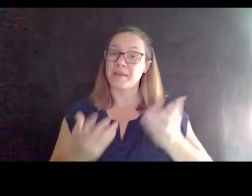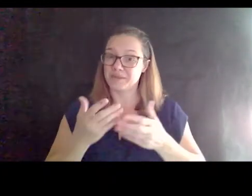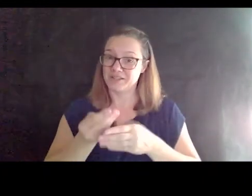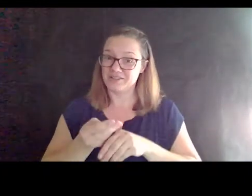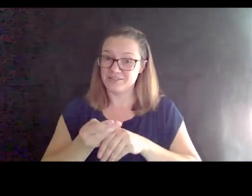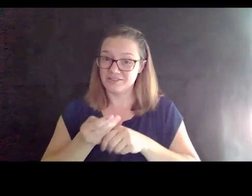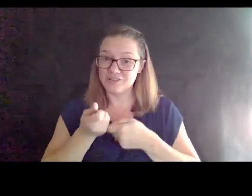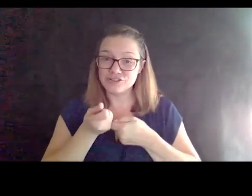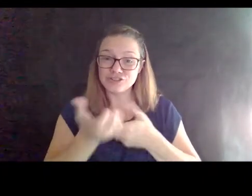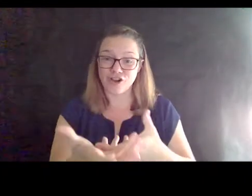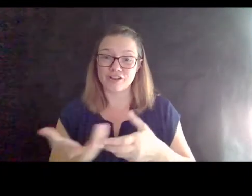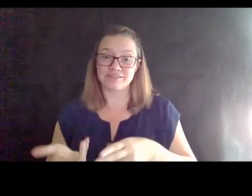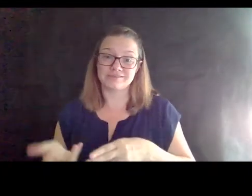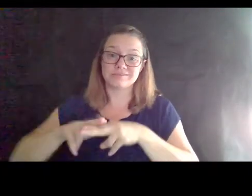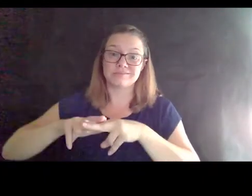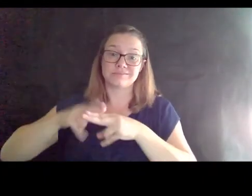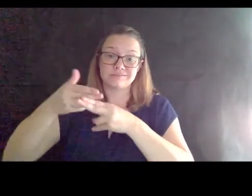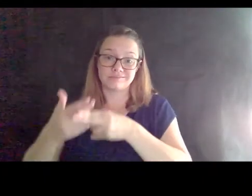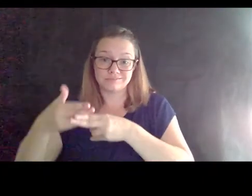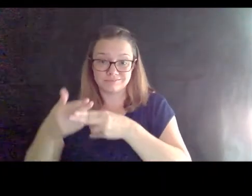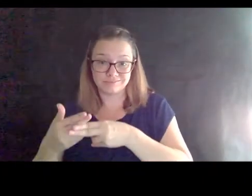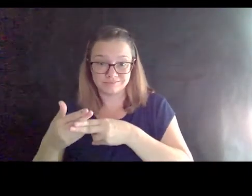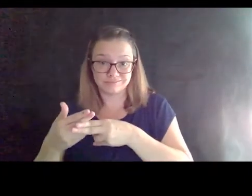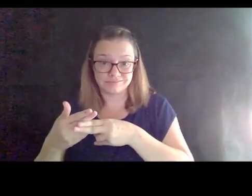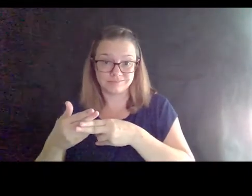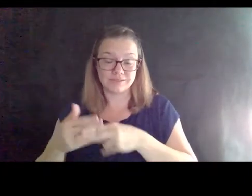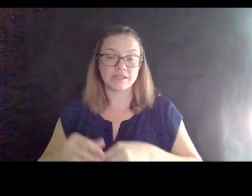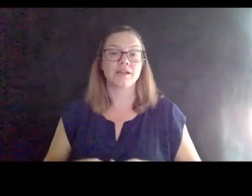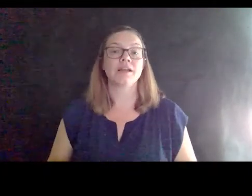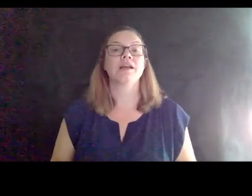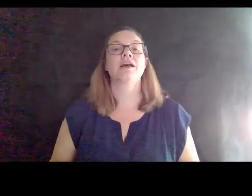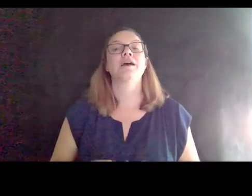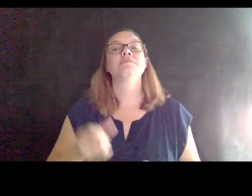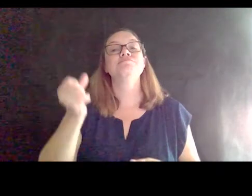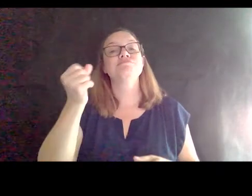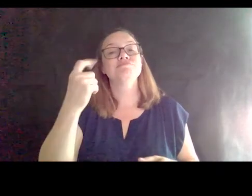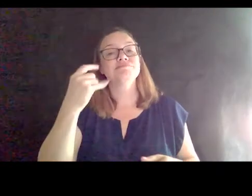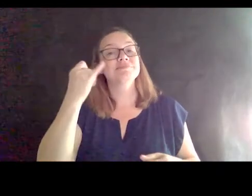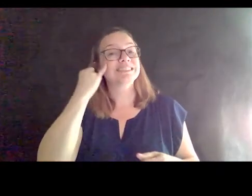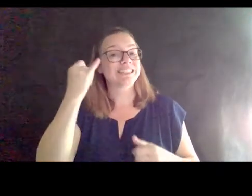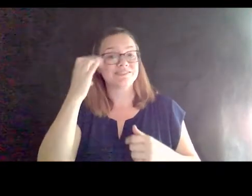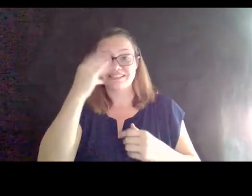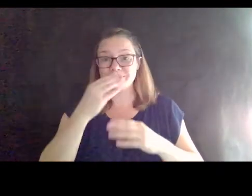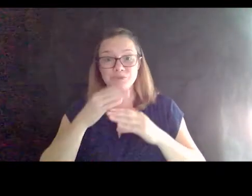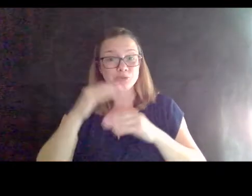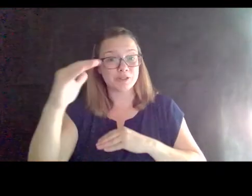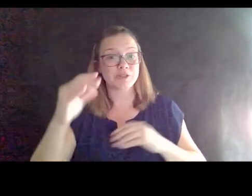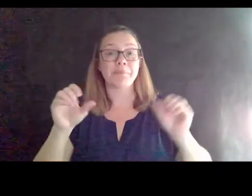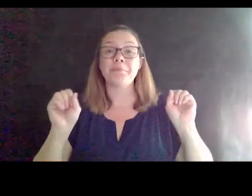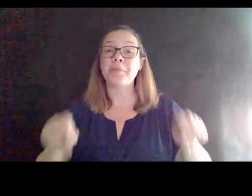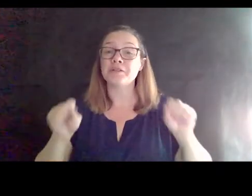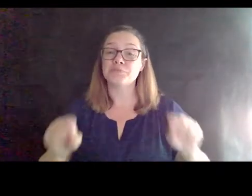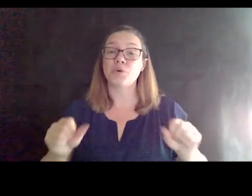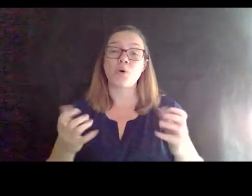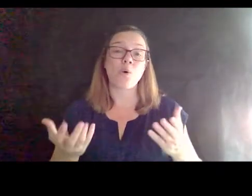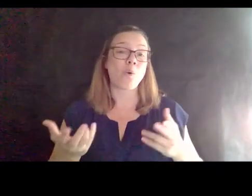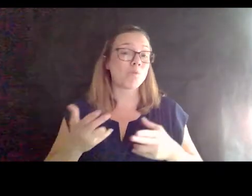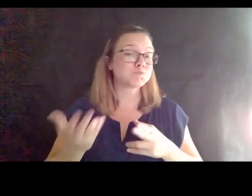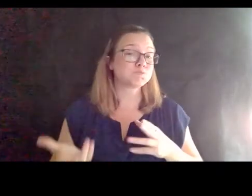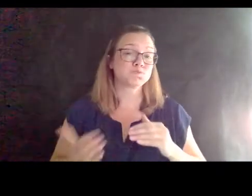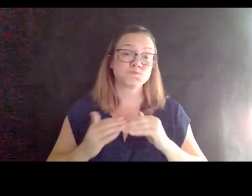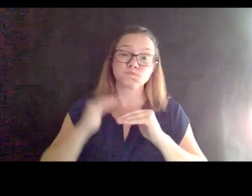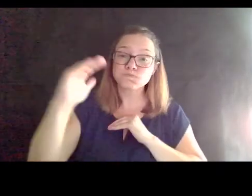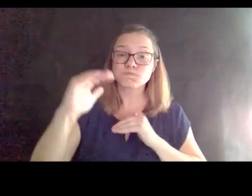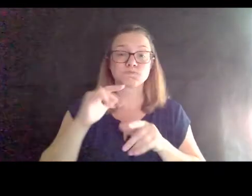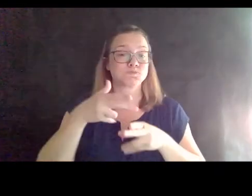As with too little sleep, there's a greater risk of obesity among people who sleep too much. There's also